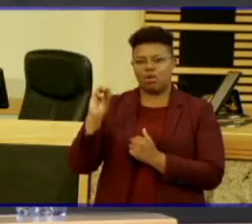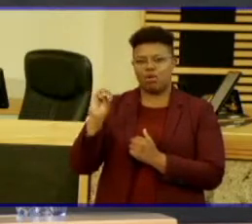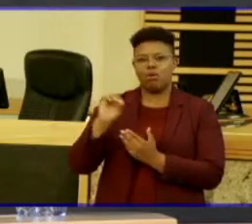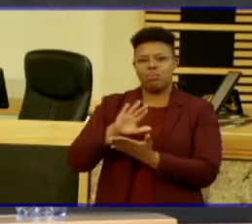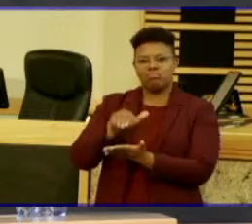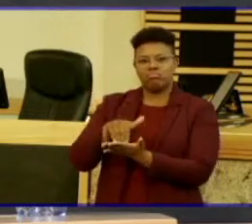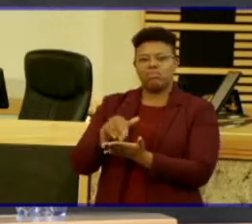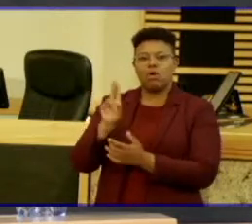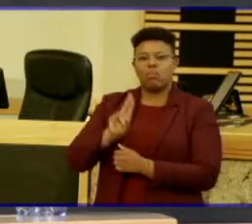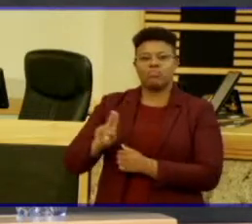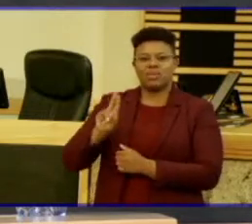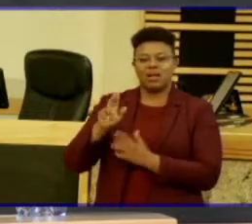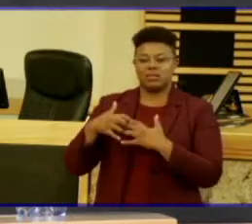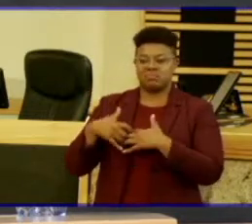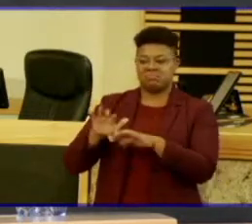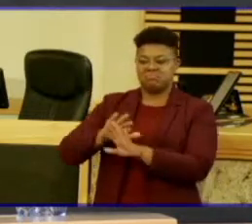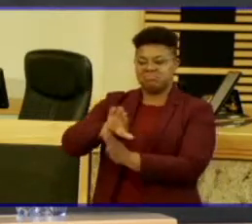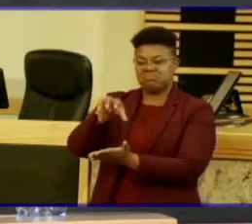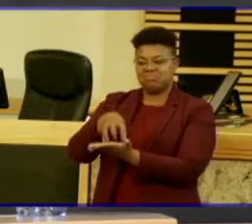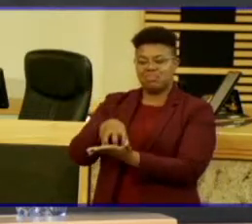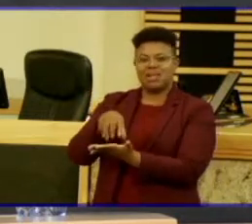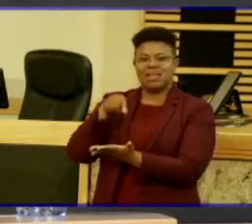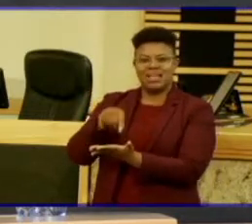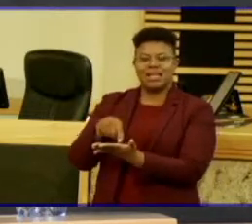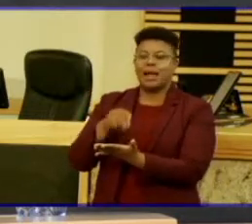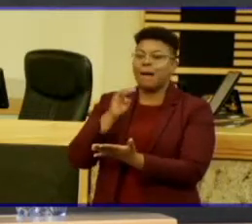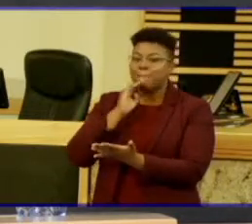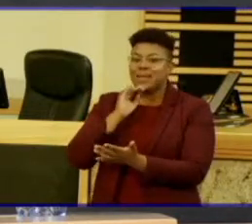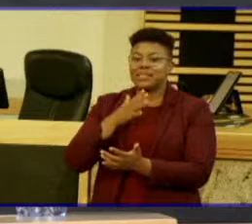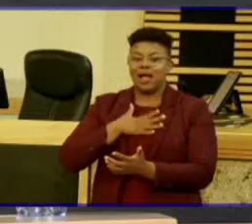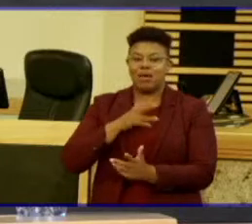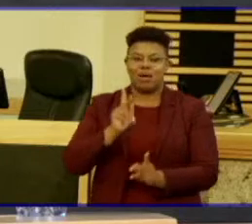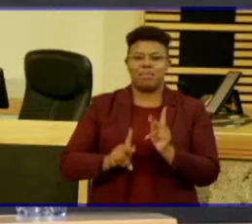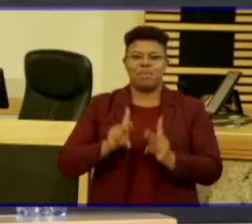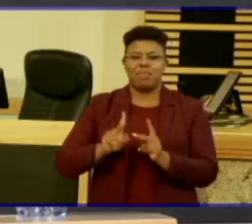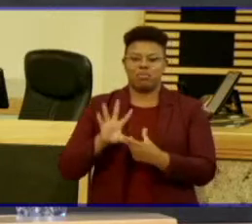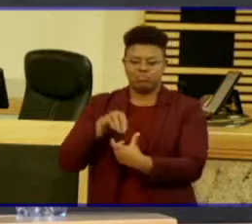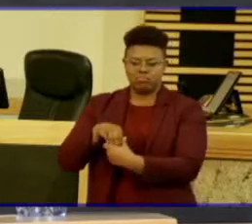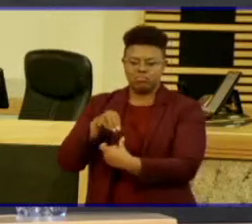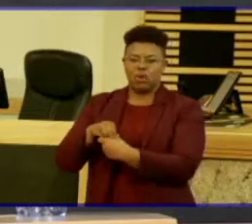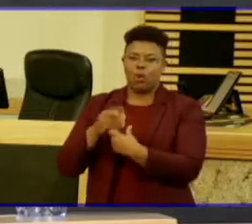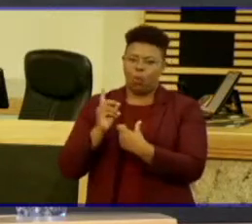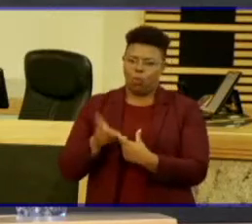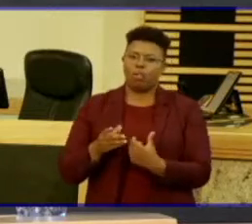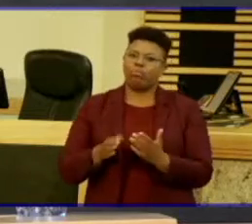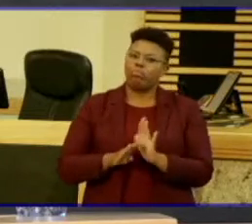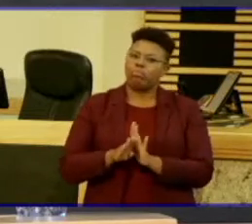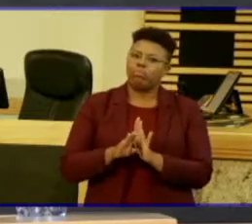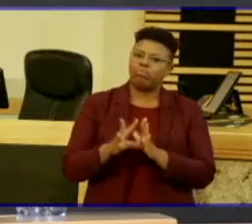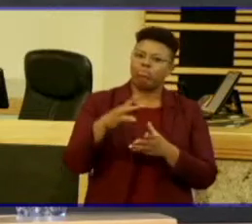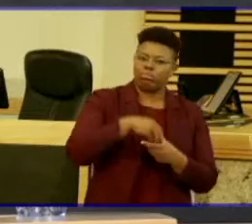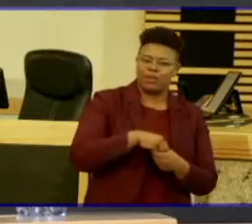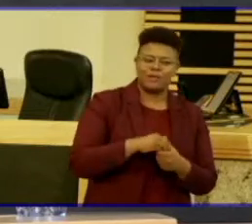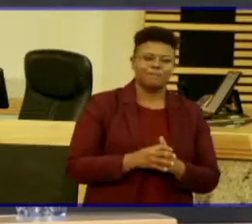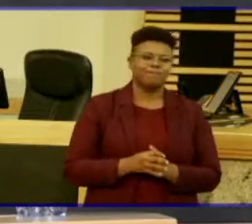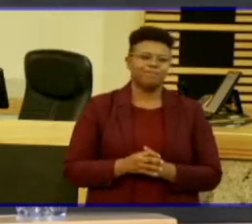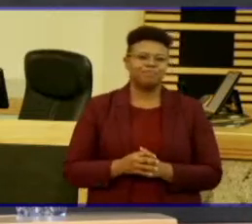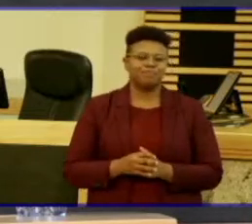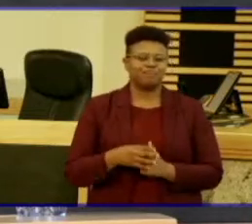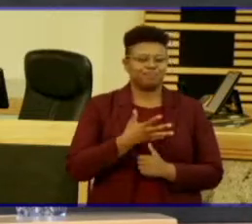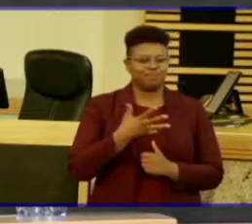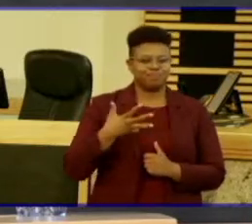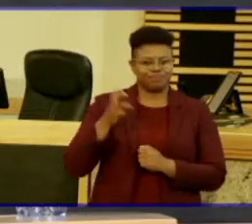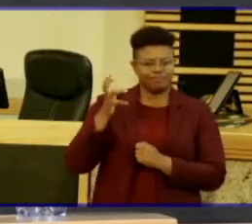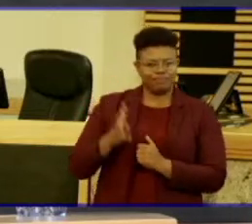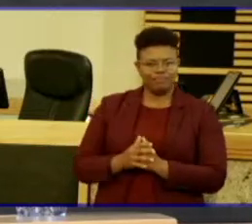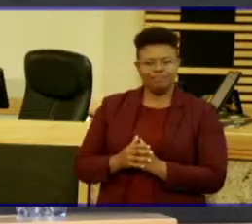Mthatha, which will broaden the participation of our people in the broadband connectivity project. Madam Speaker, we are also happy